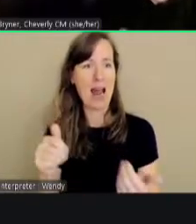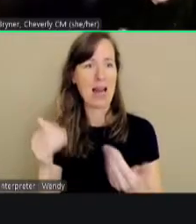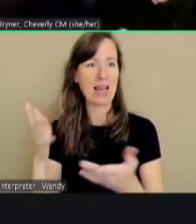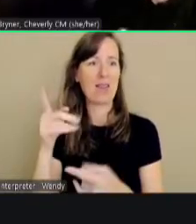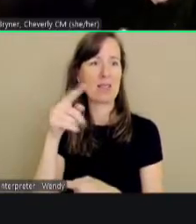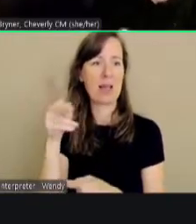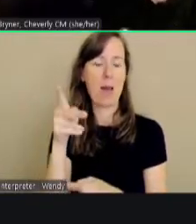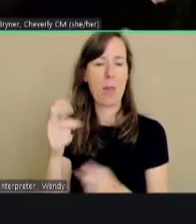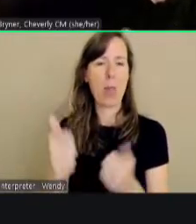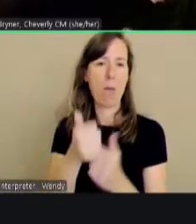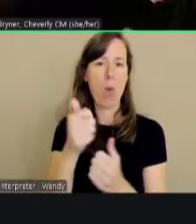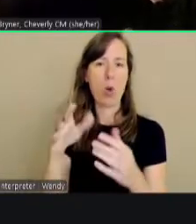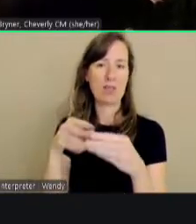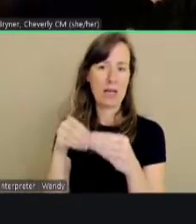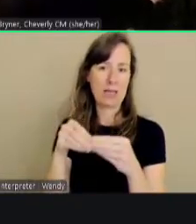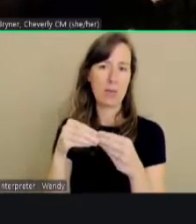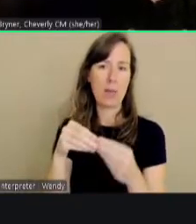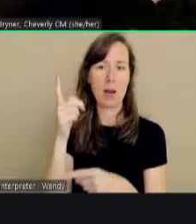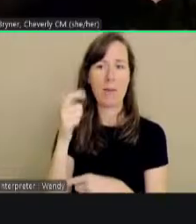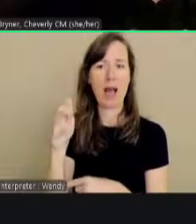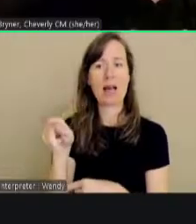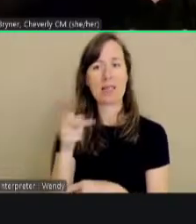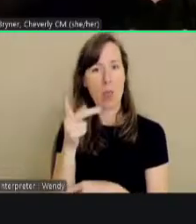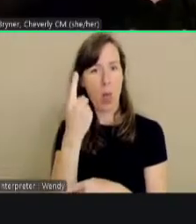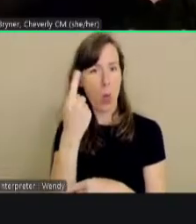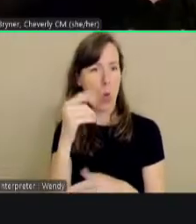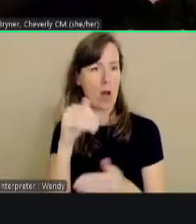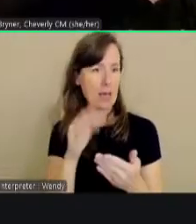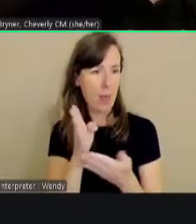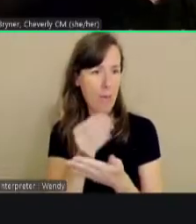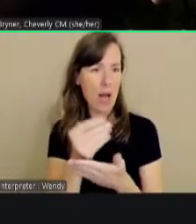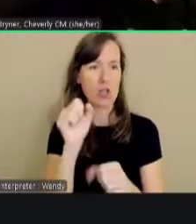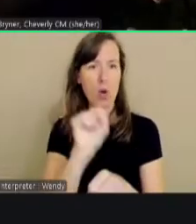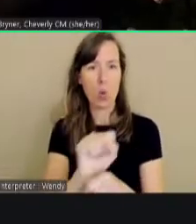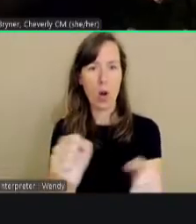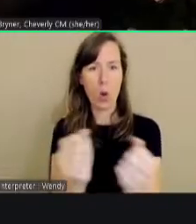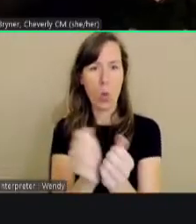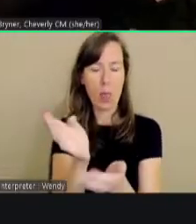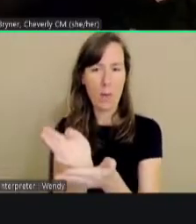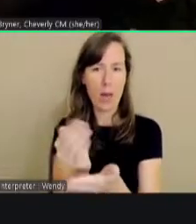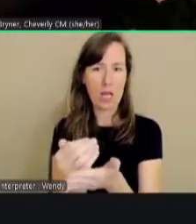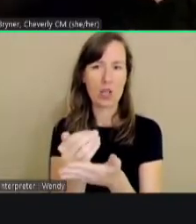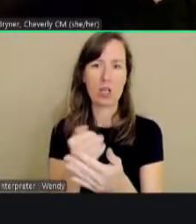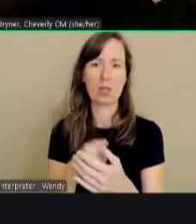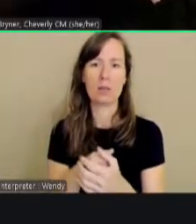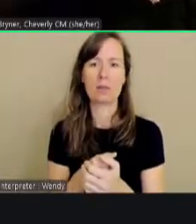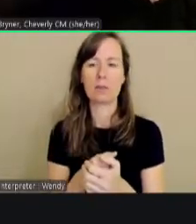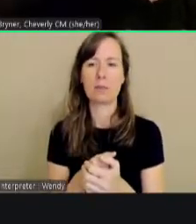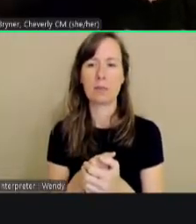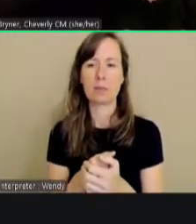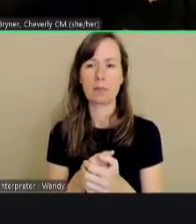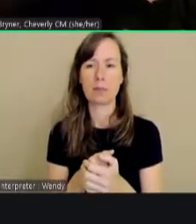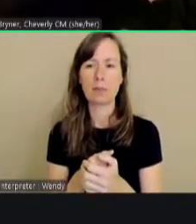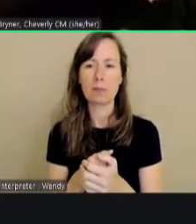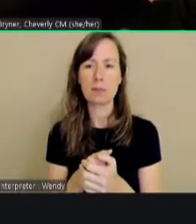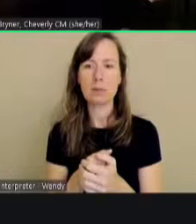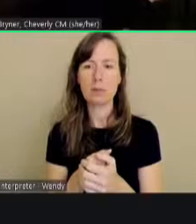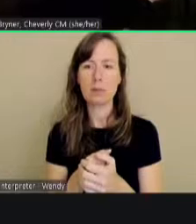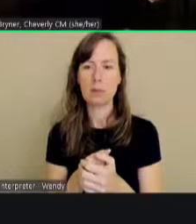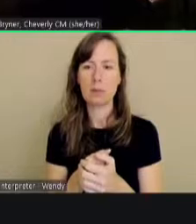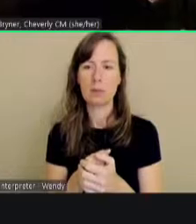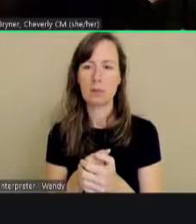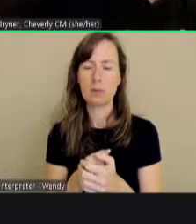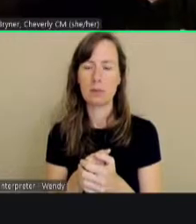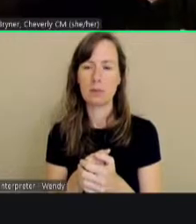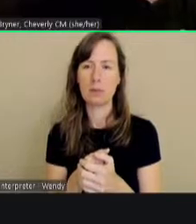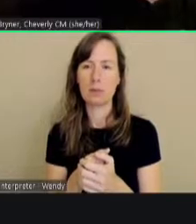flexibility, because they are the ones who are in the budget and working with the budget. And yeah, so I think